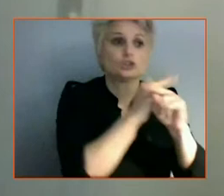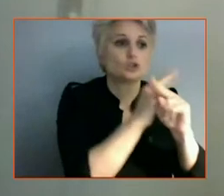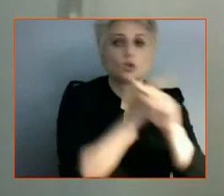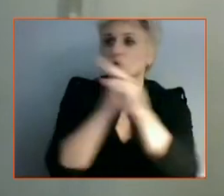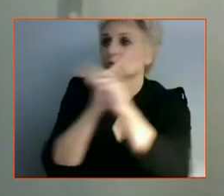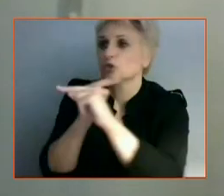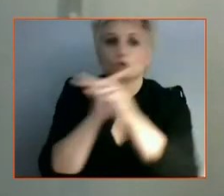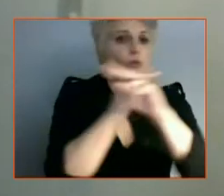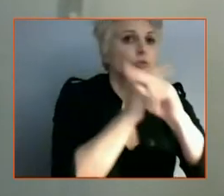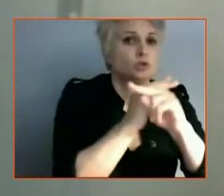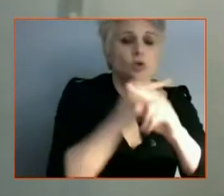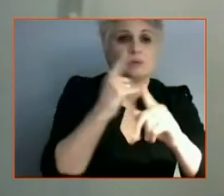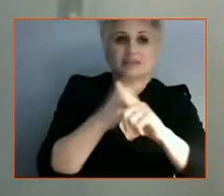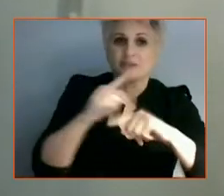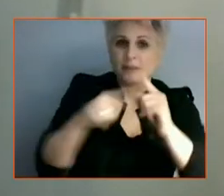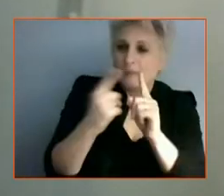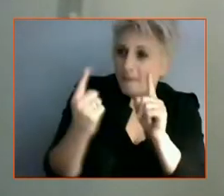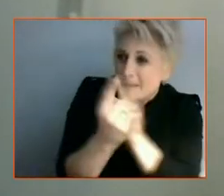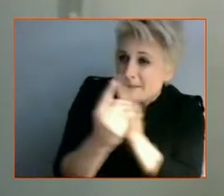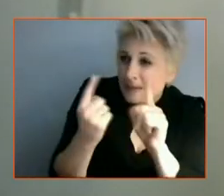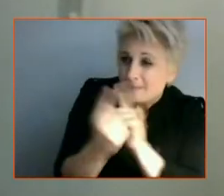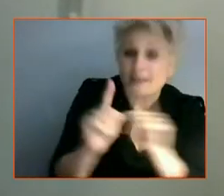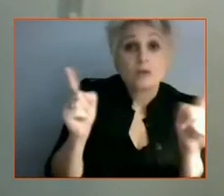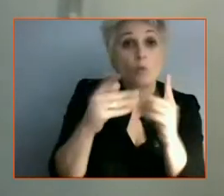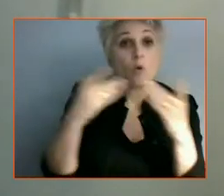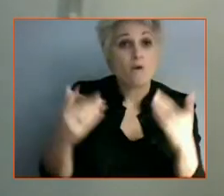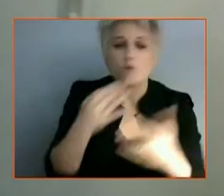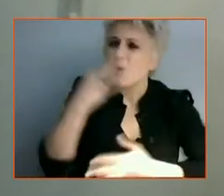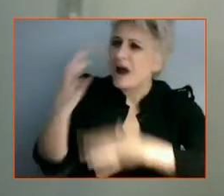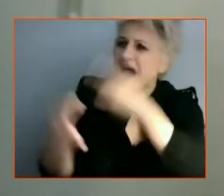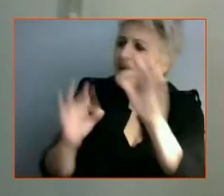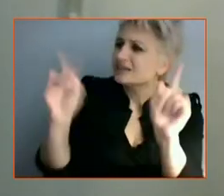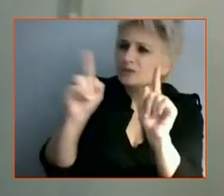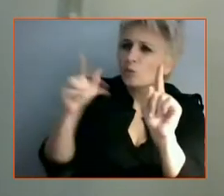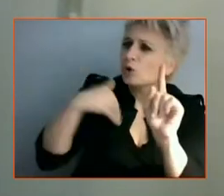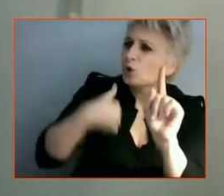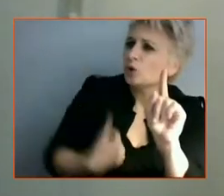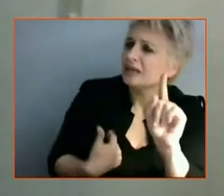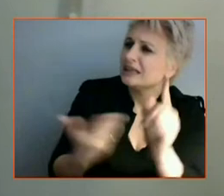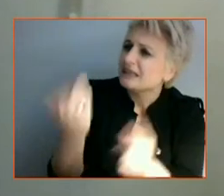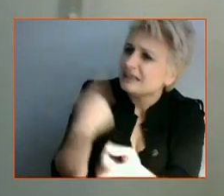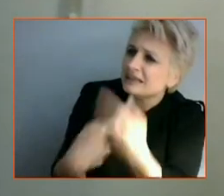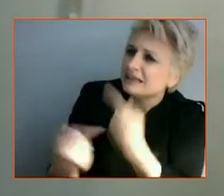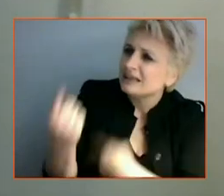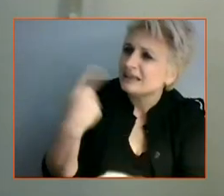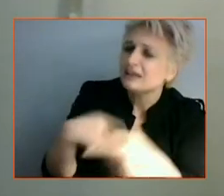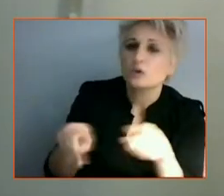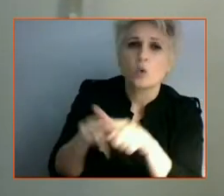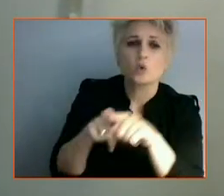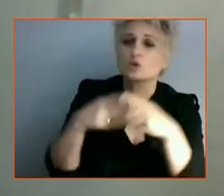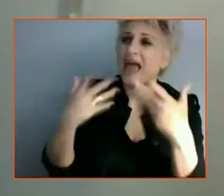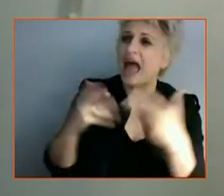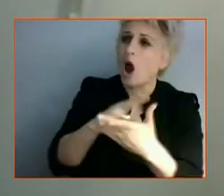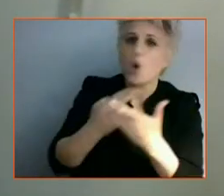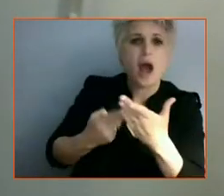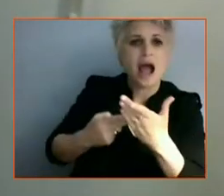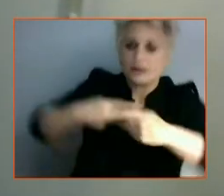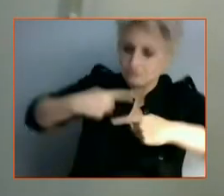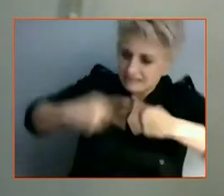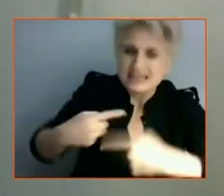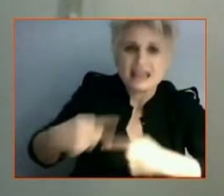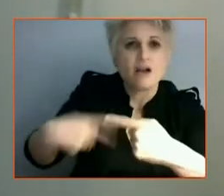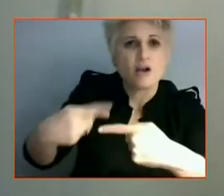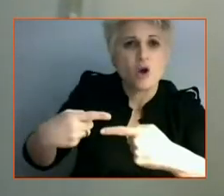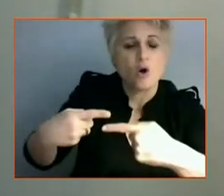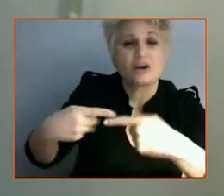the arts sector to ask what was needed, not just for survival, but for sustainability of the arts sector moving forward. But